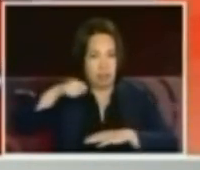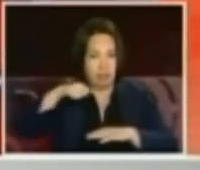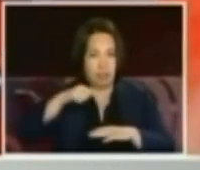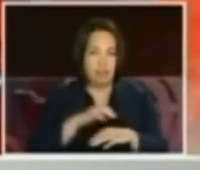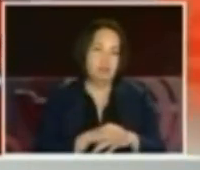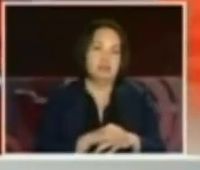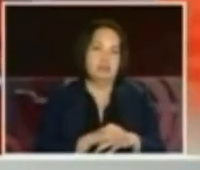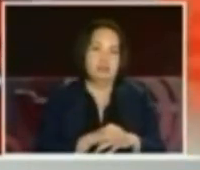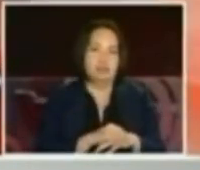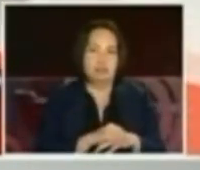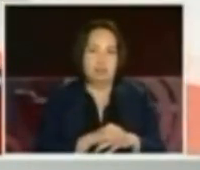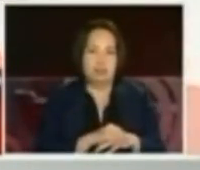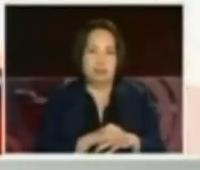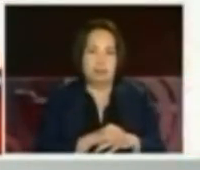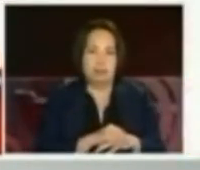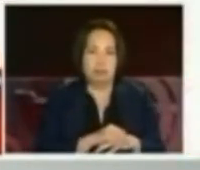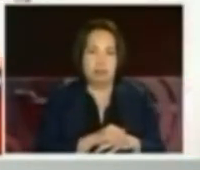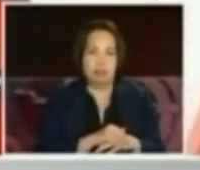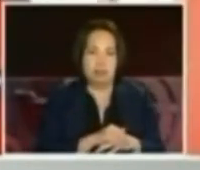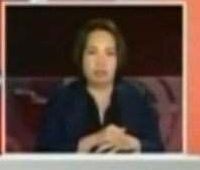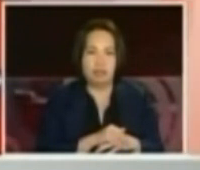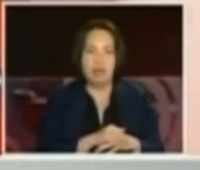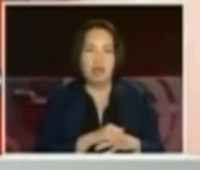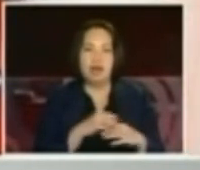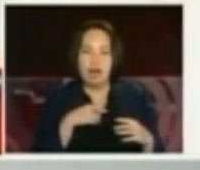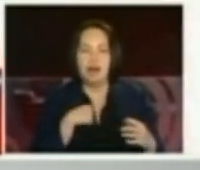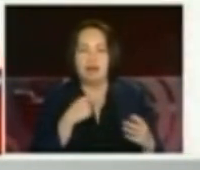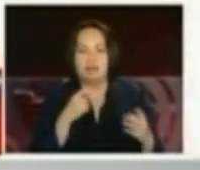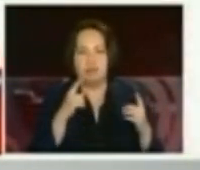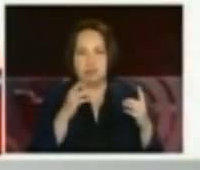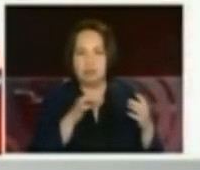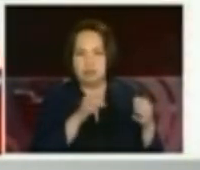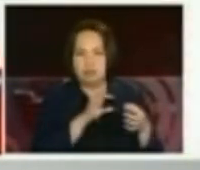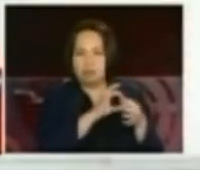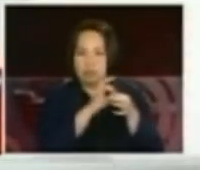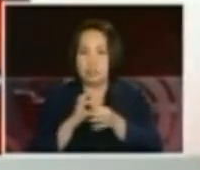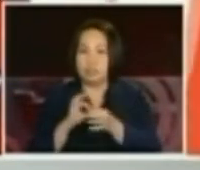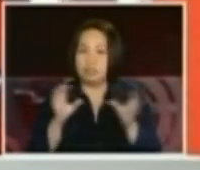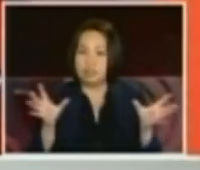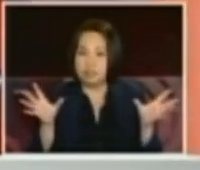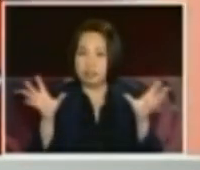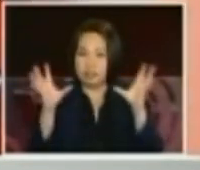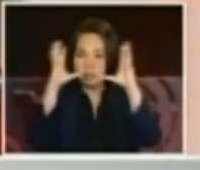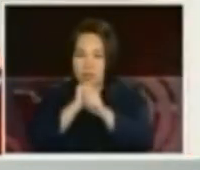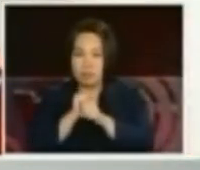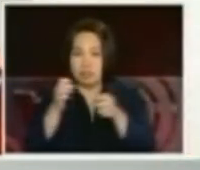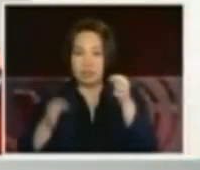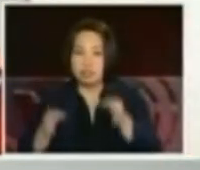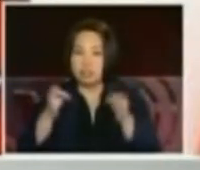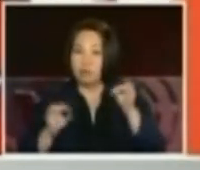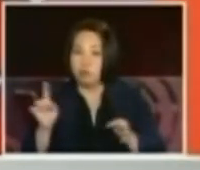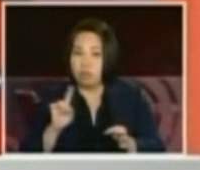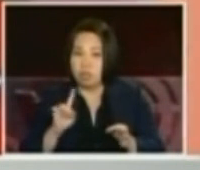on Impeachment Trials, directs judgment to be entered in